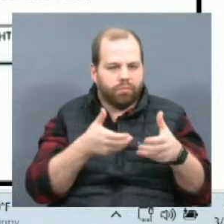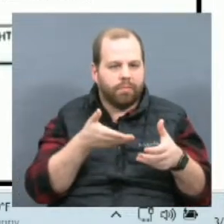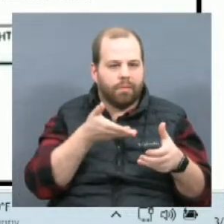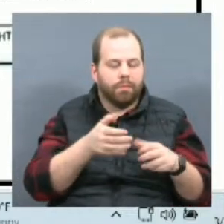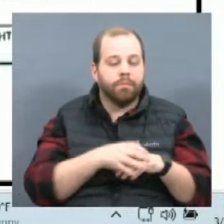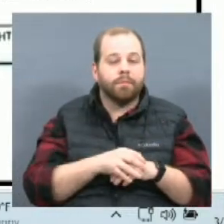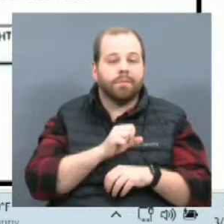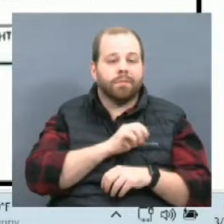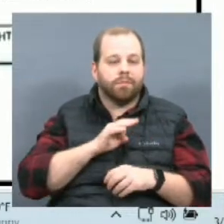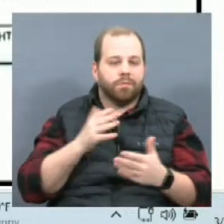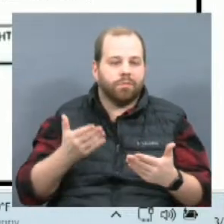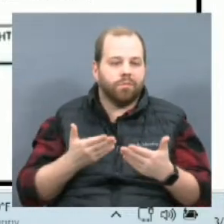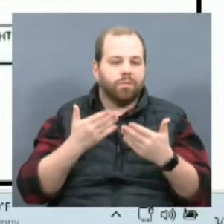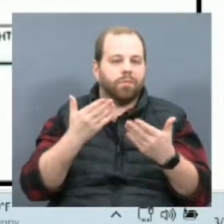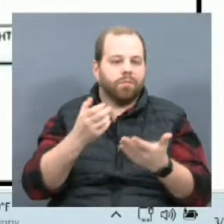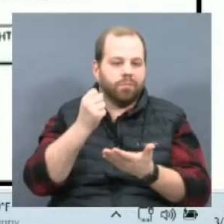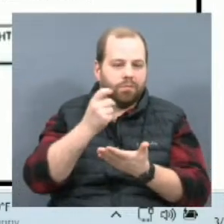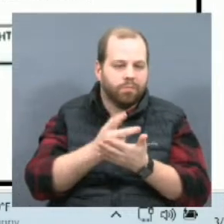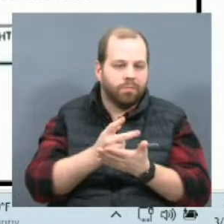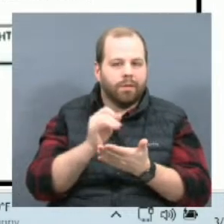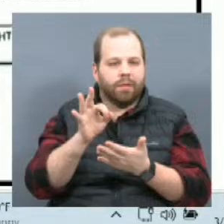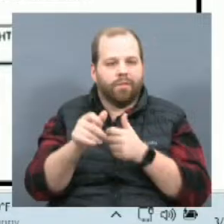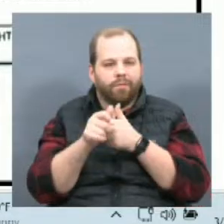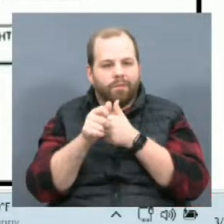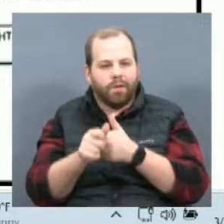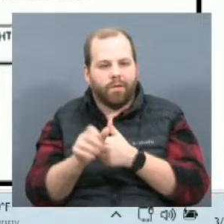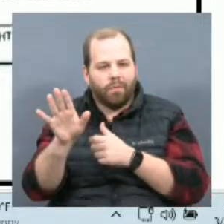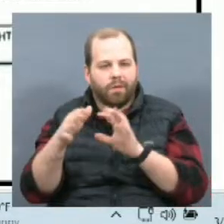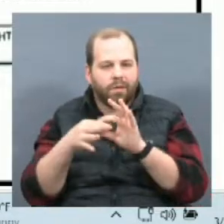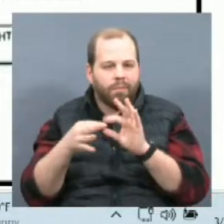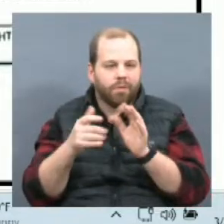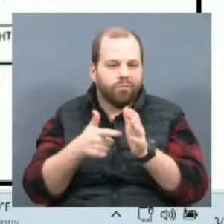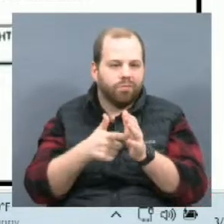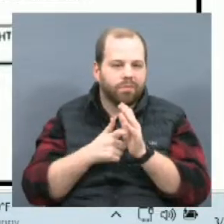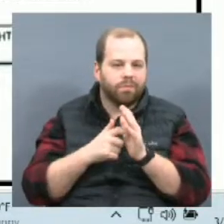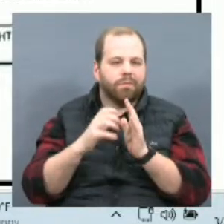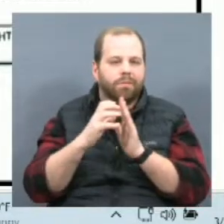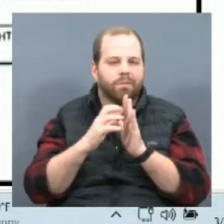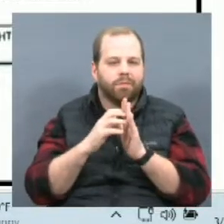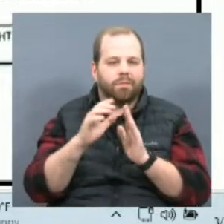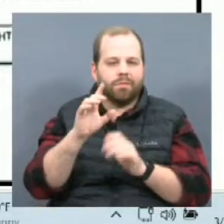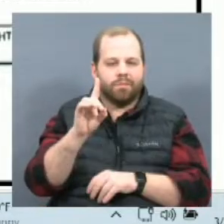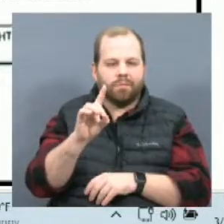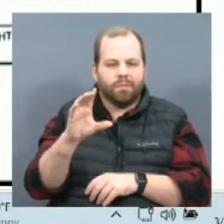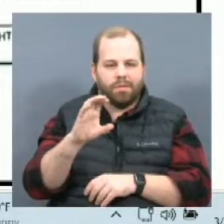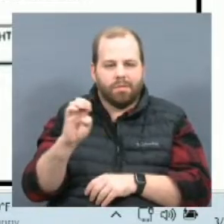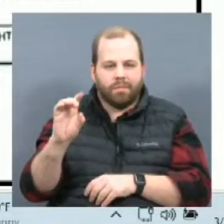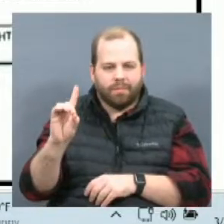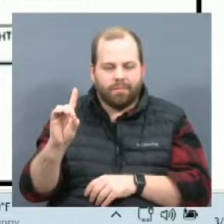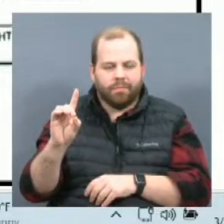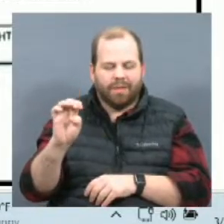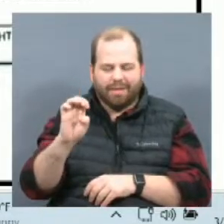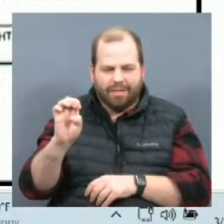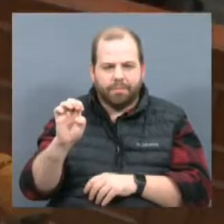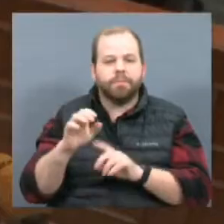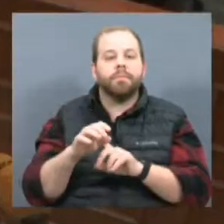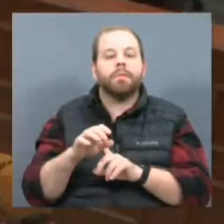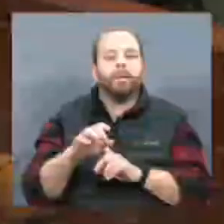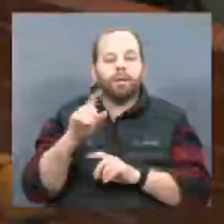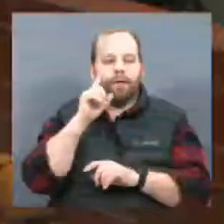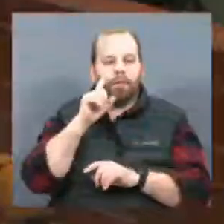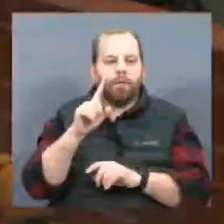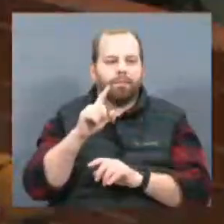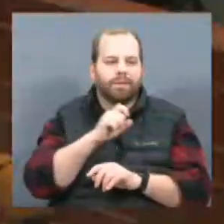recommends approval of the PDC rezoning, subject to compliance with comments and conditions outlined in paragraphs D and E, and the staff analysis of the agenda staff